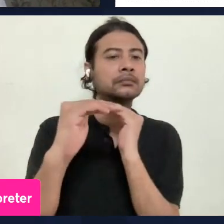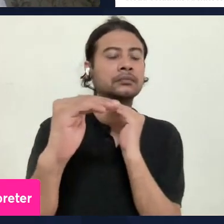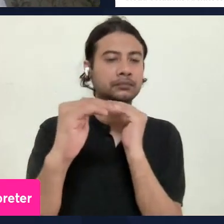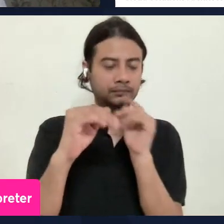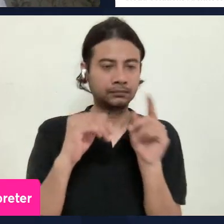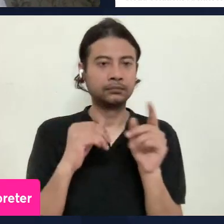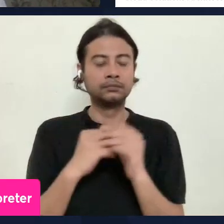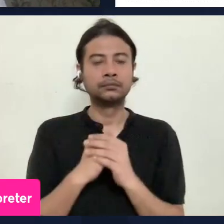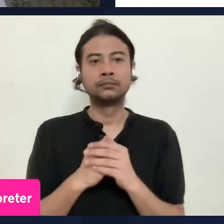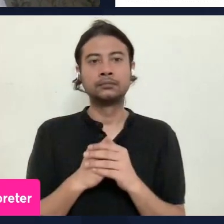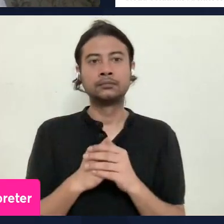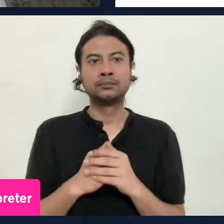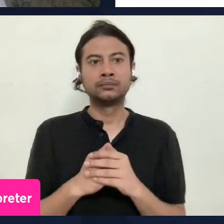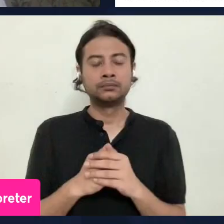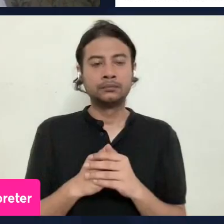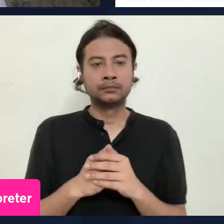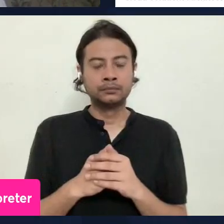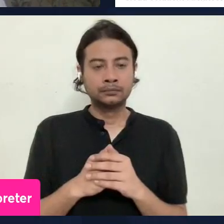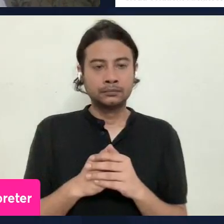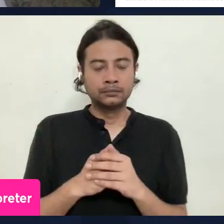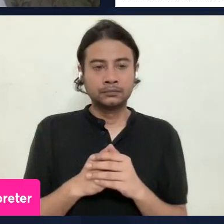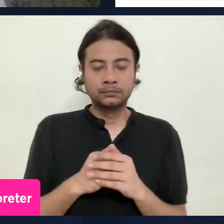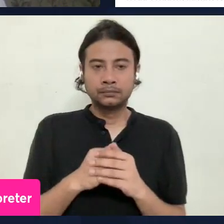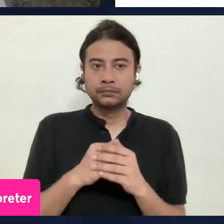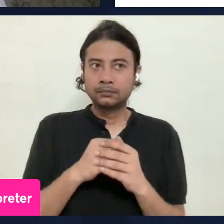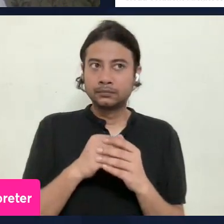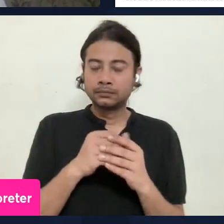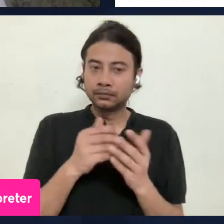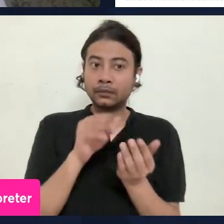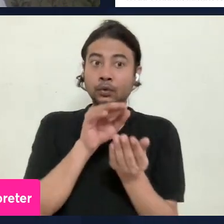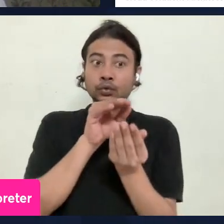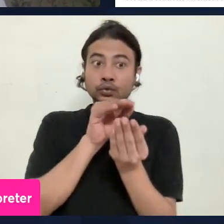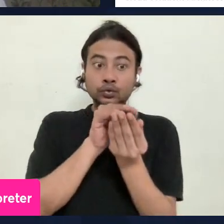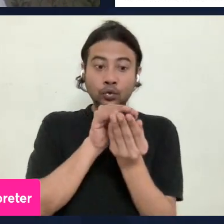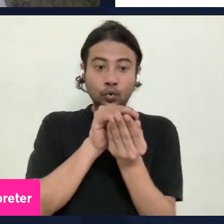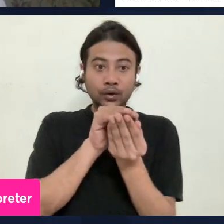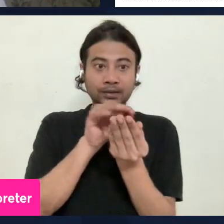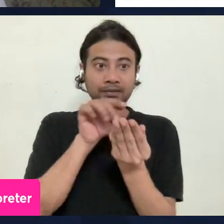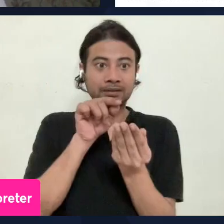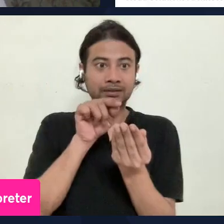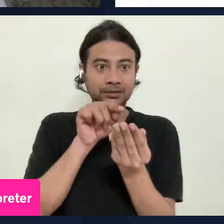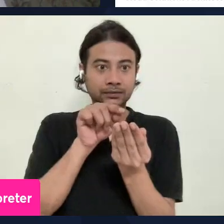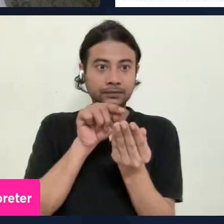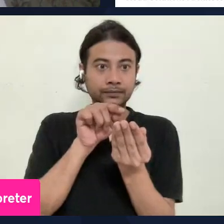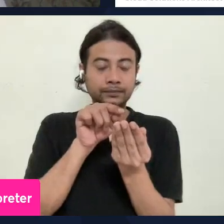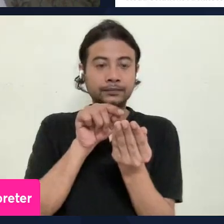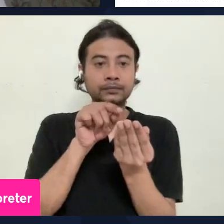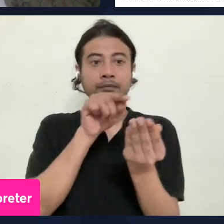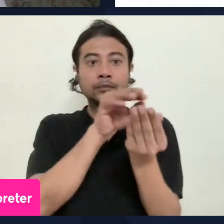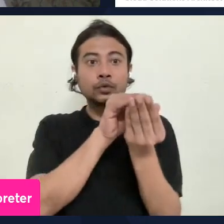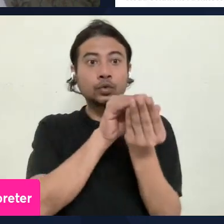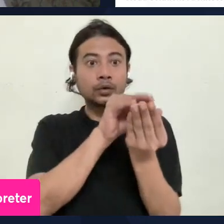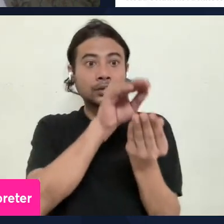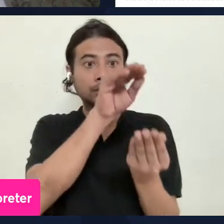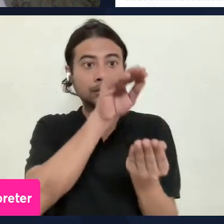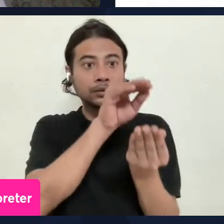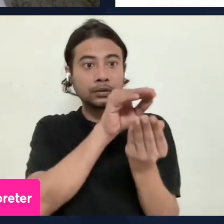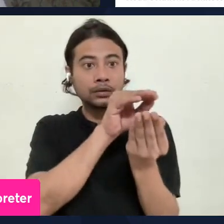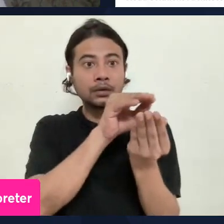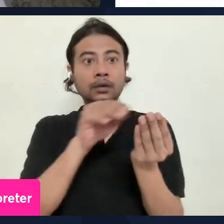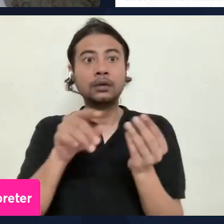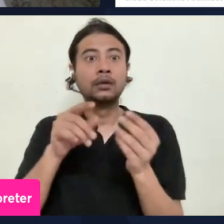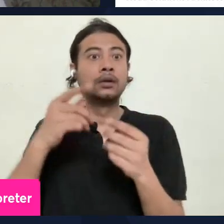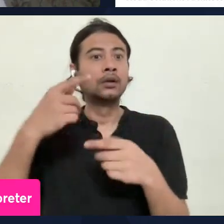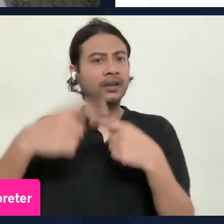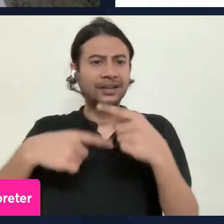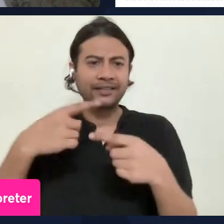and use it as you need it to deliver the performance that you need when you need it. As I said, you can scale it